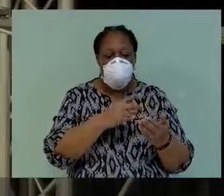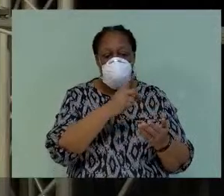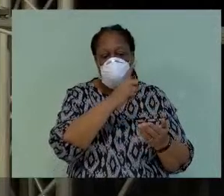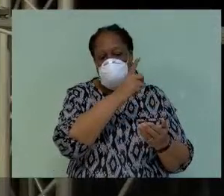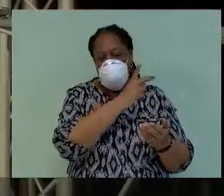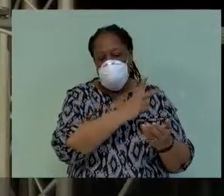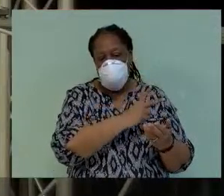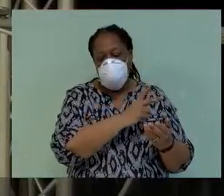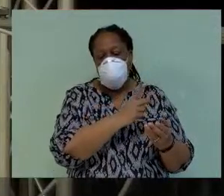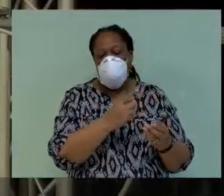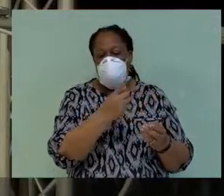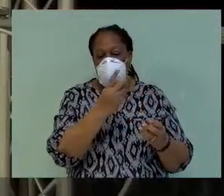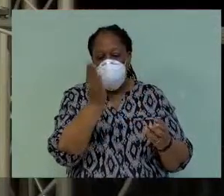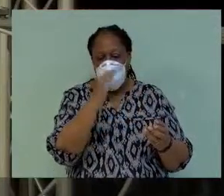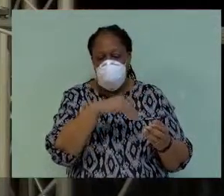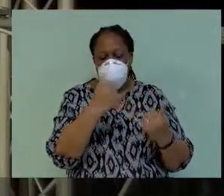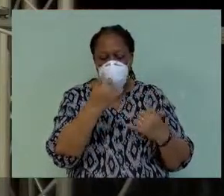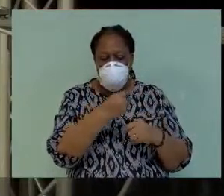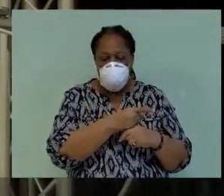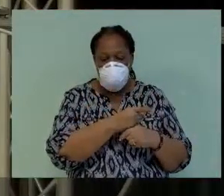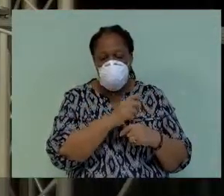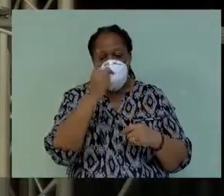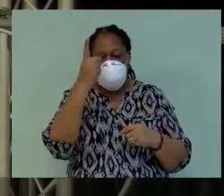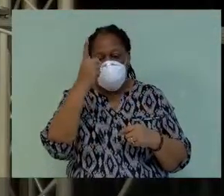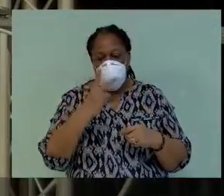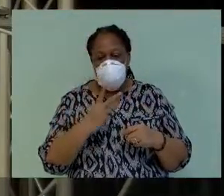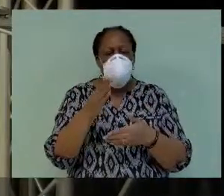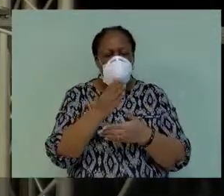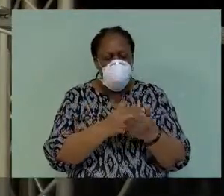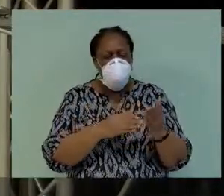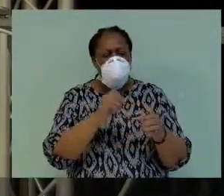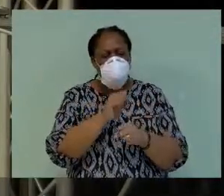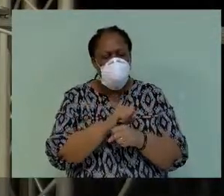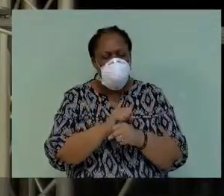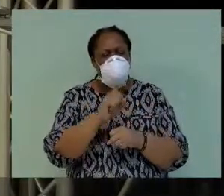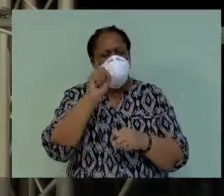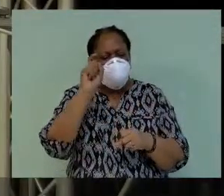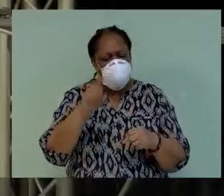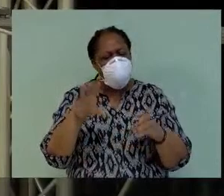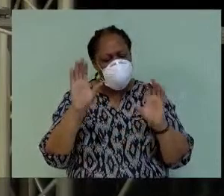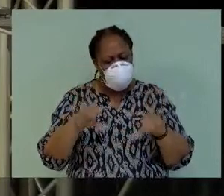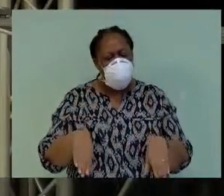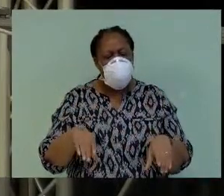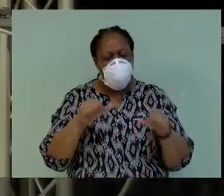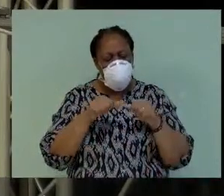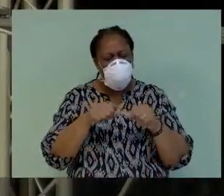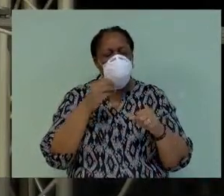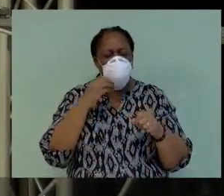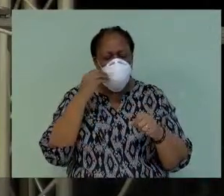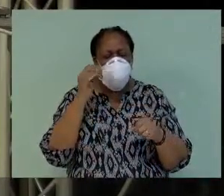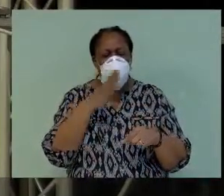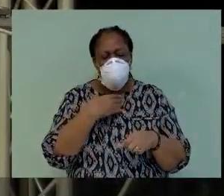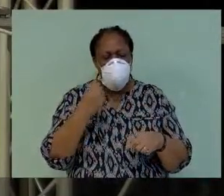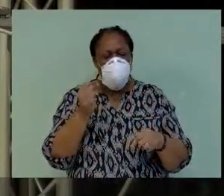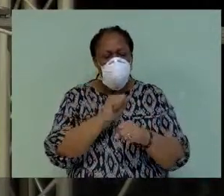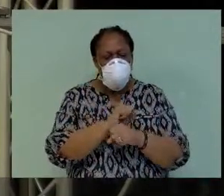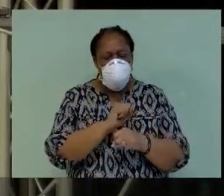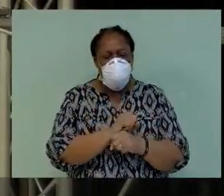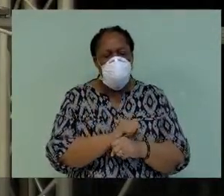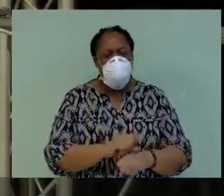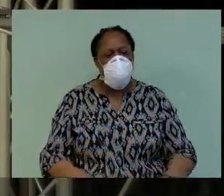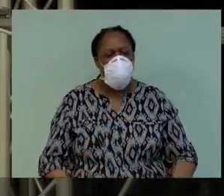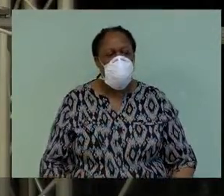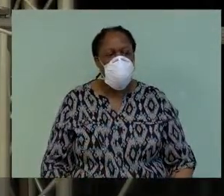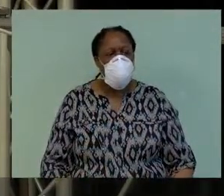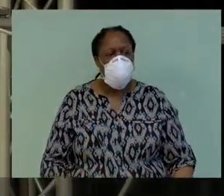principle that has been encouraged is to try and have from home. In the Attorney General's chambers, for